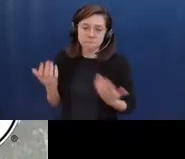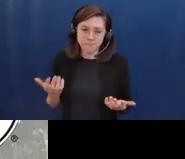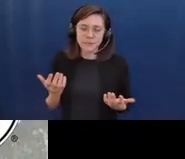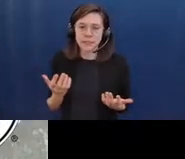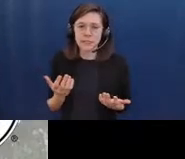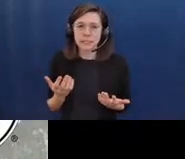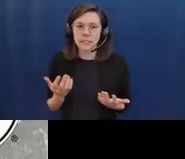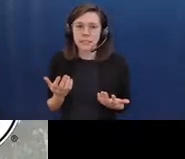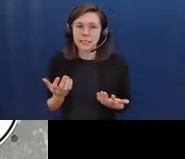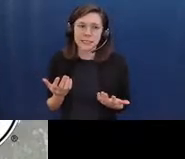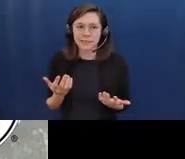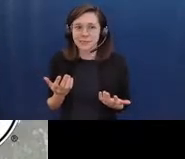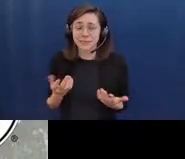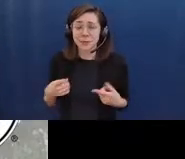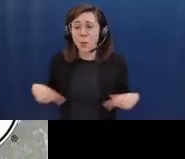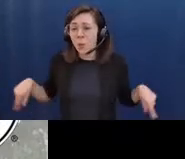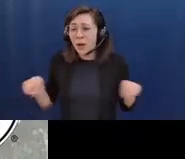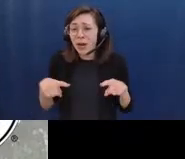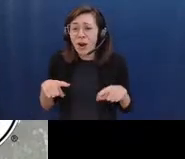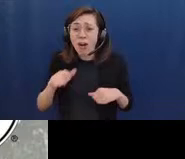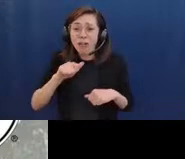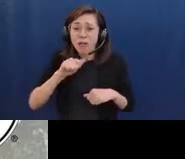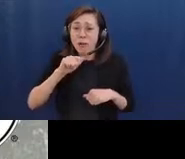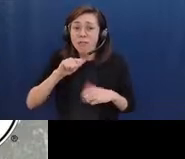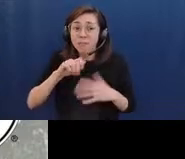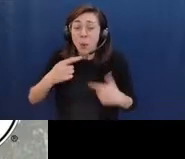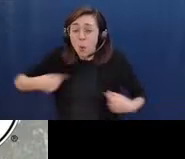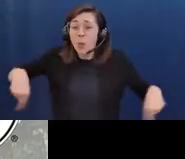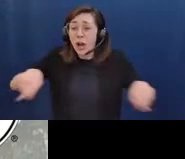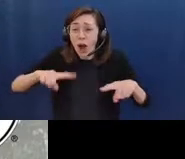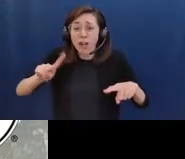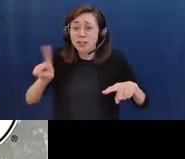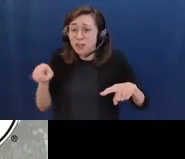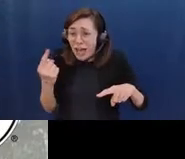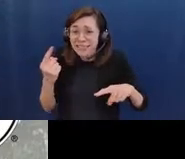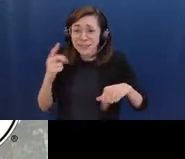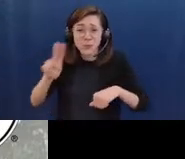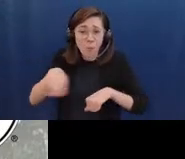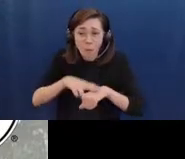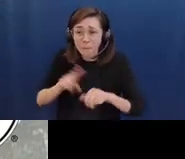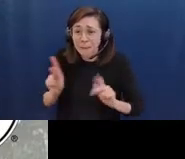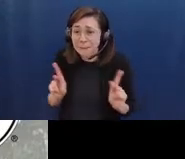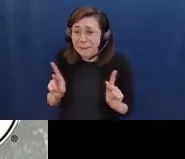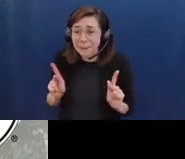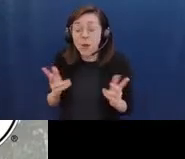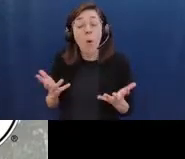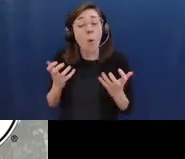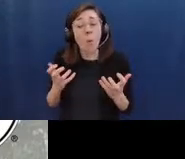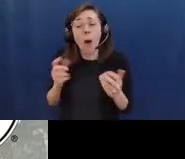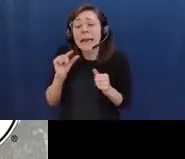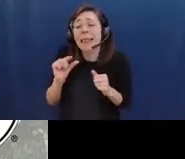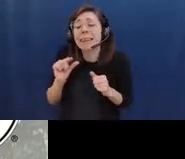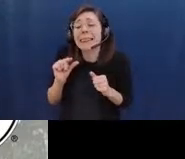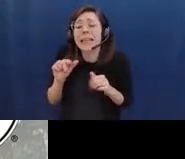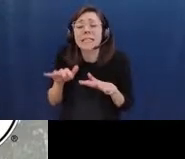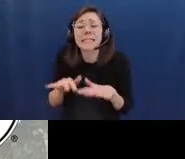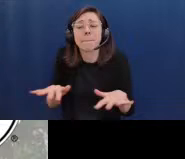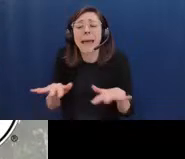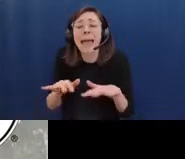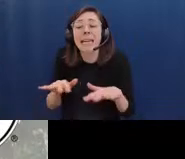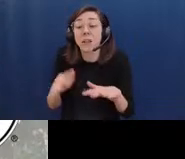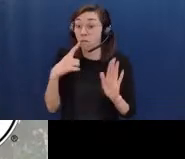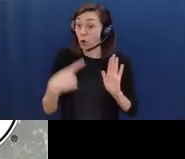we're just normal people, and we just want a little space. For example, people who hunt